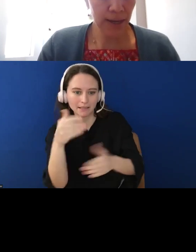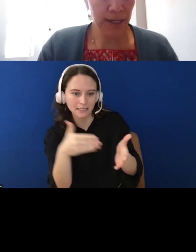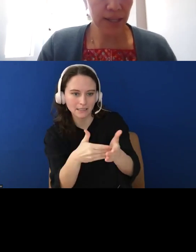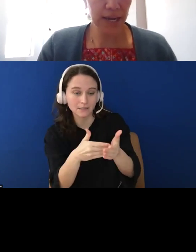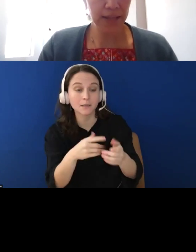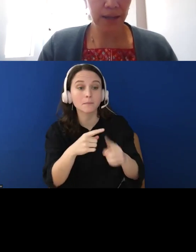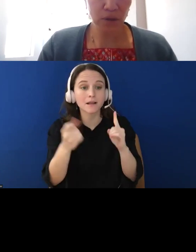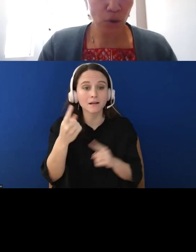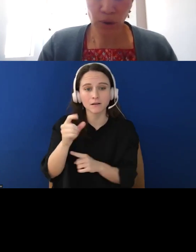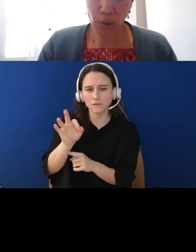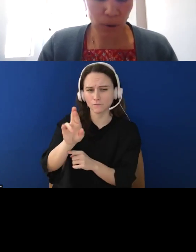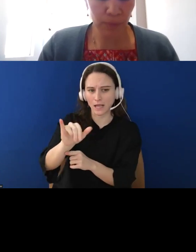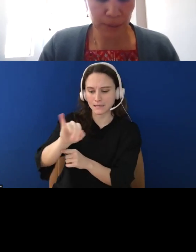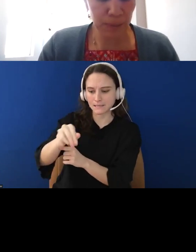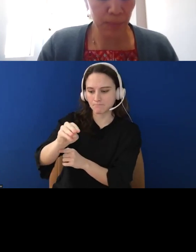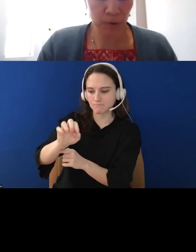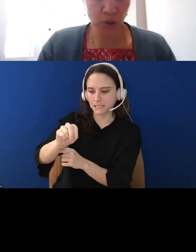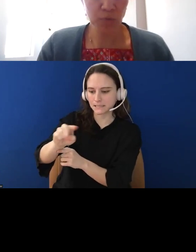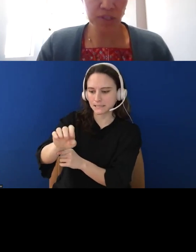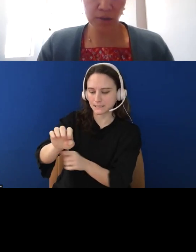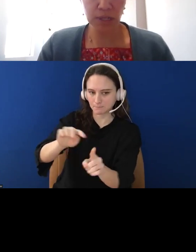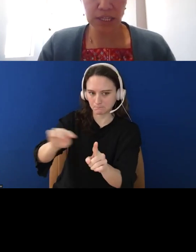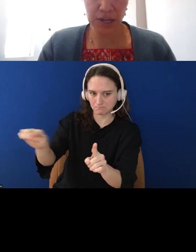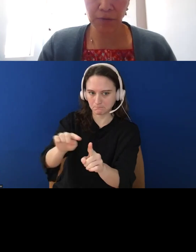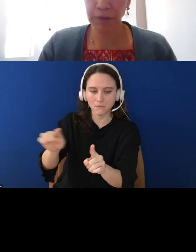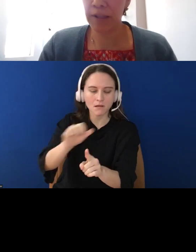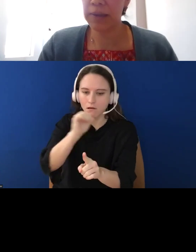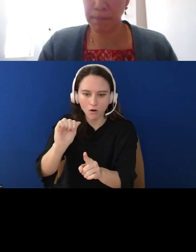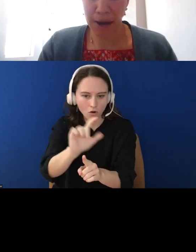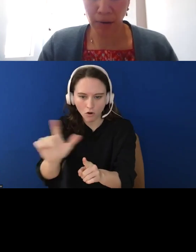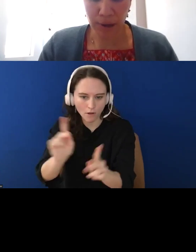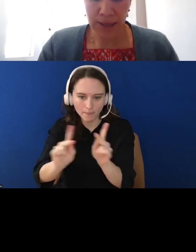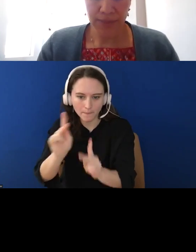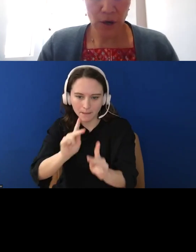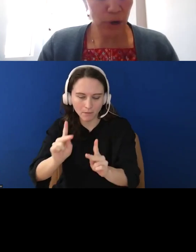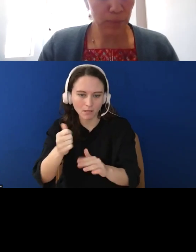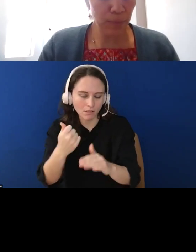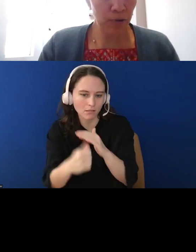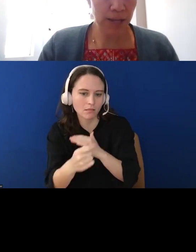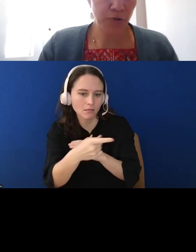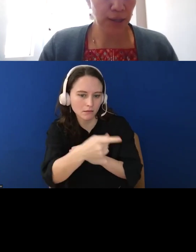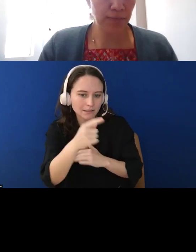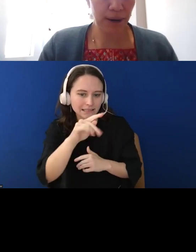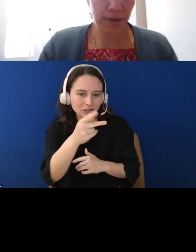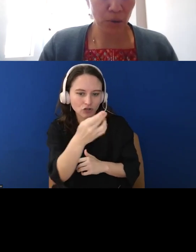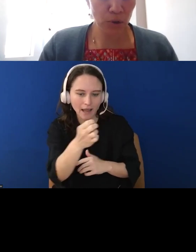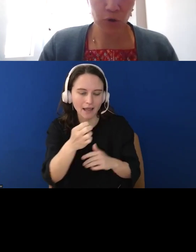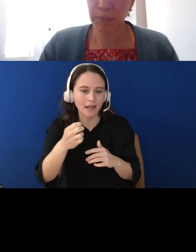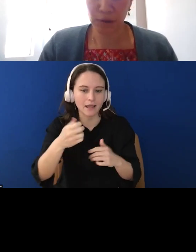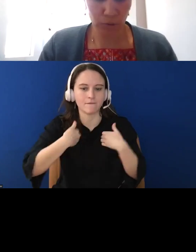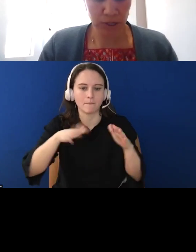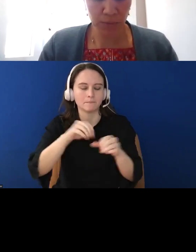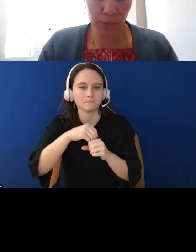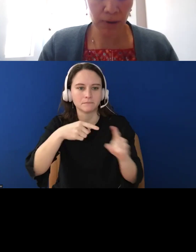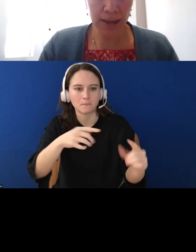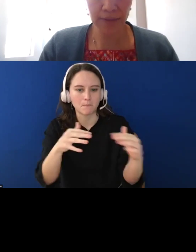Jimenez indicated that not all the people subject to the K'iche' fell in battle. There were people attracted by their good